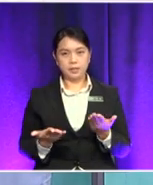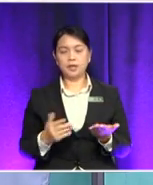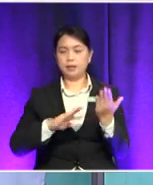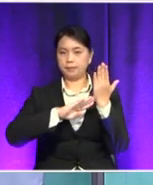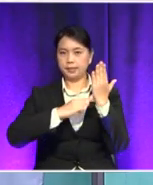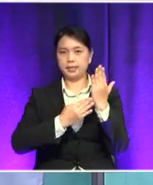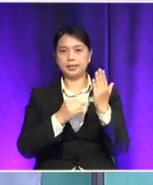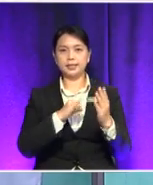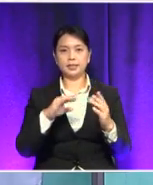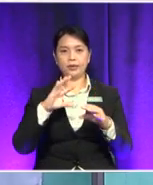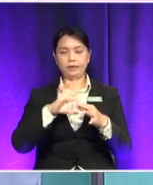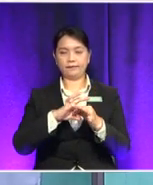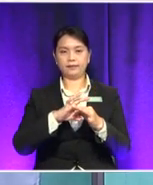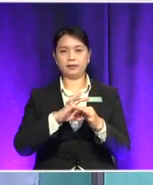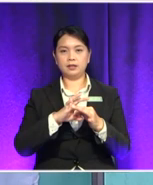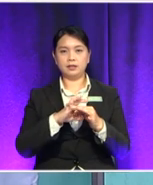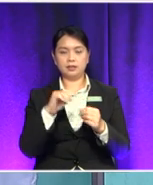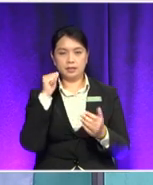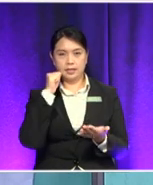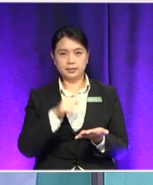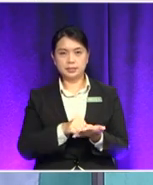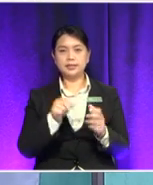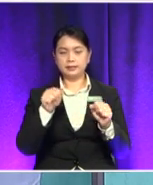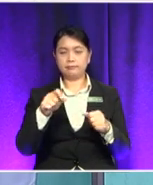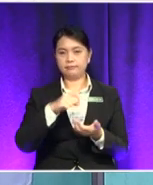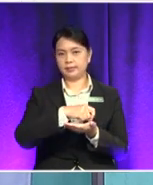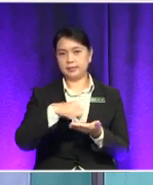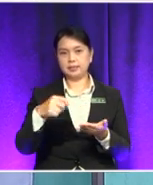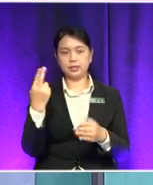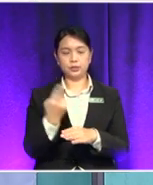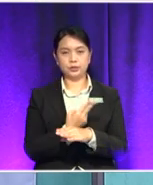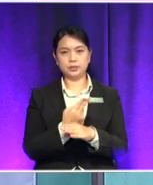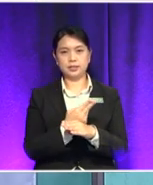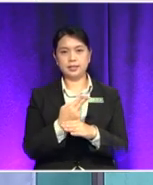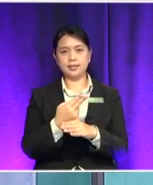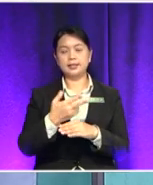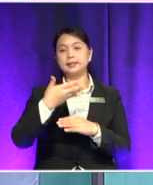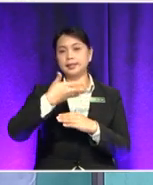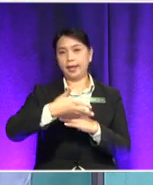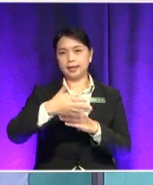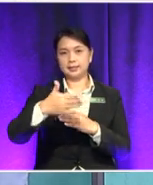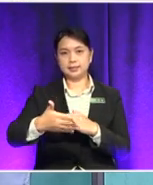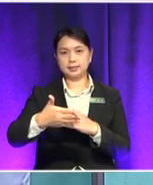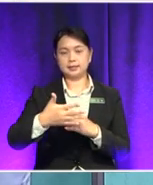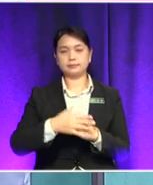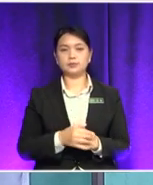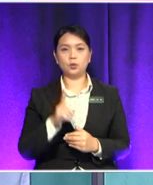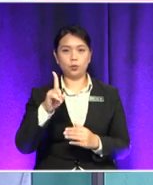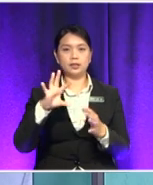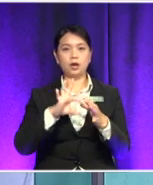she can write a sequence connectors. Maybe she can use next. One of